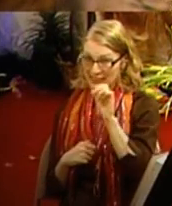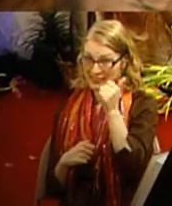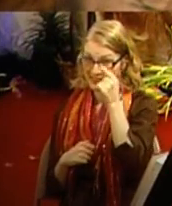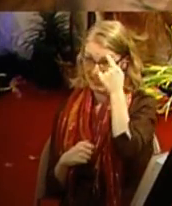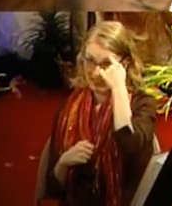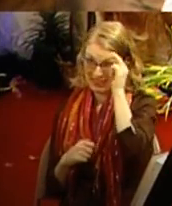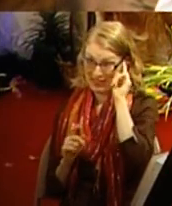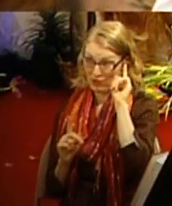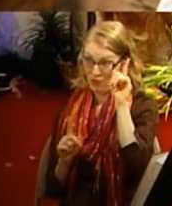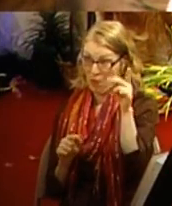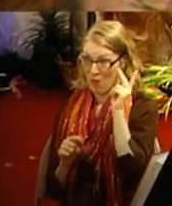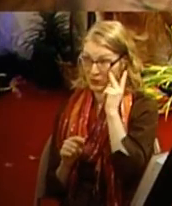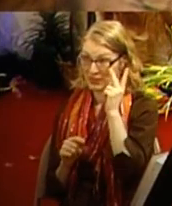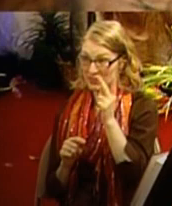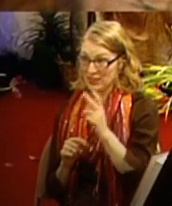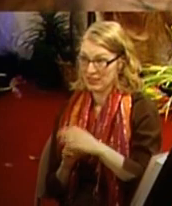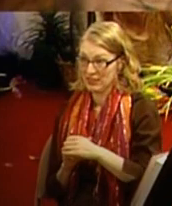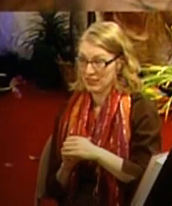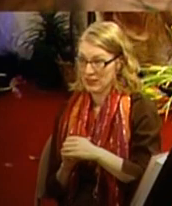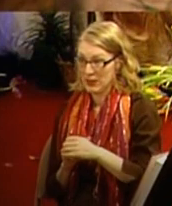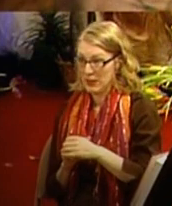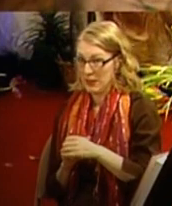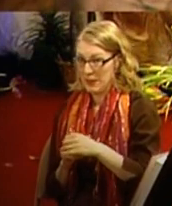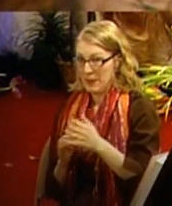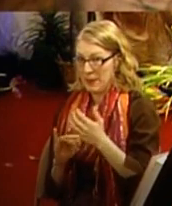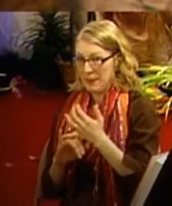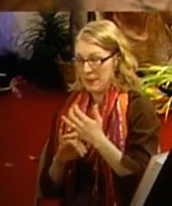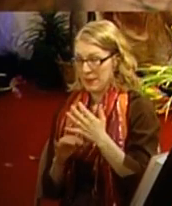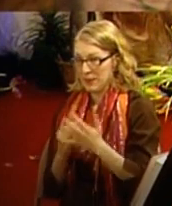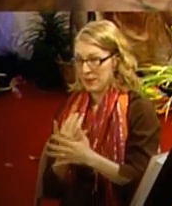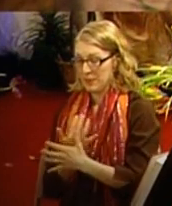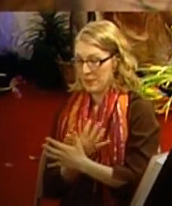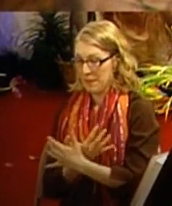see, you know, Batman and Robin,